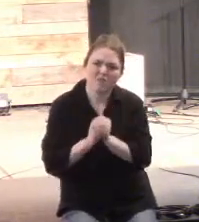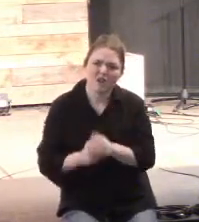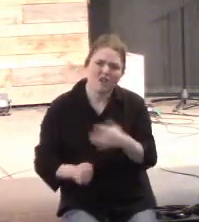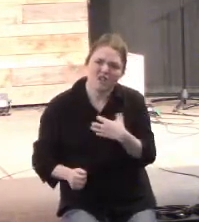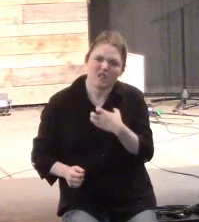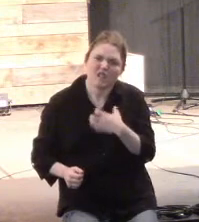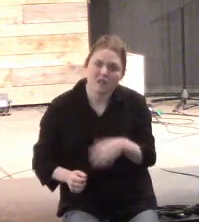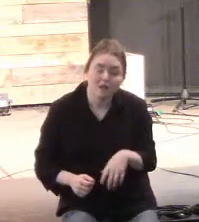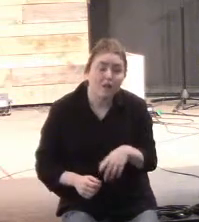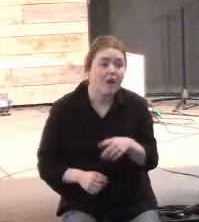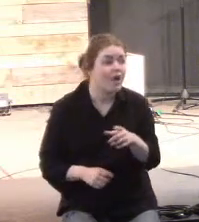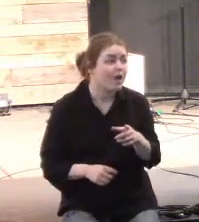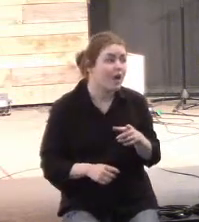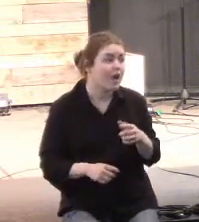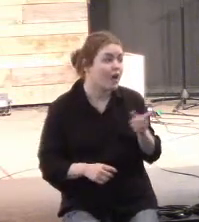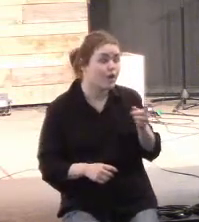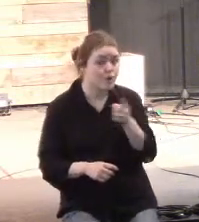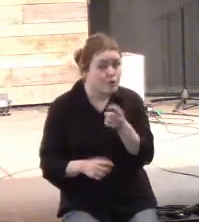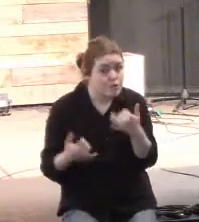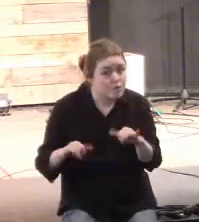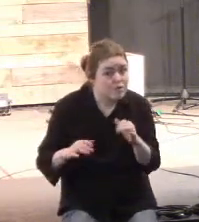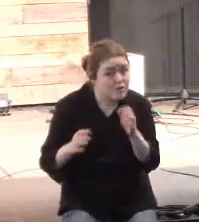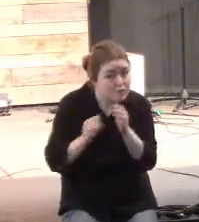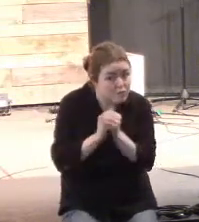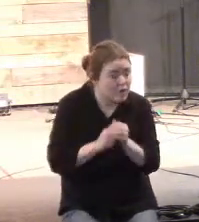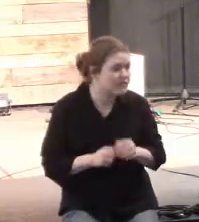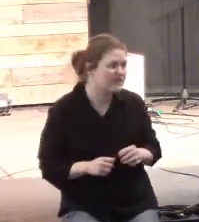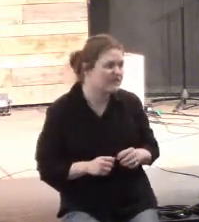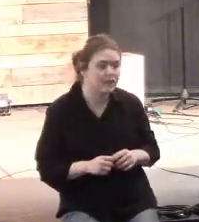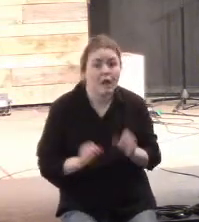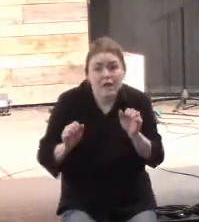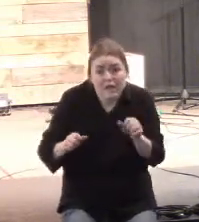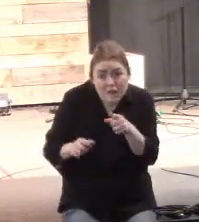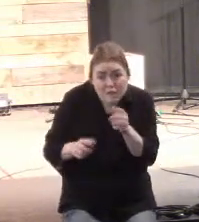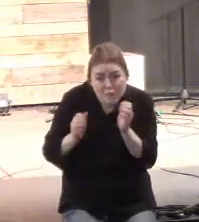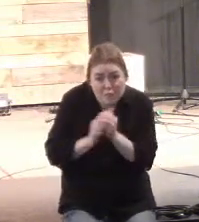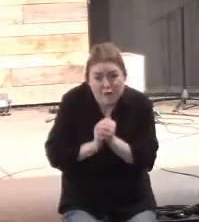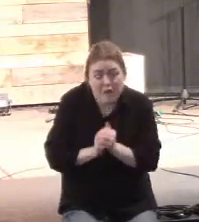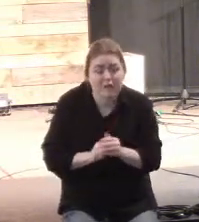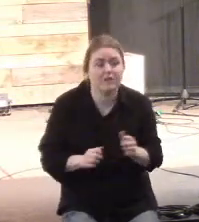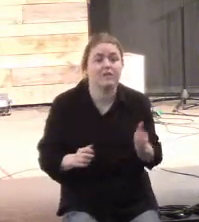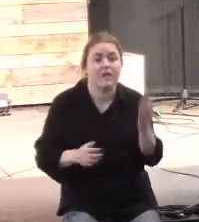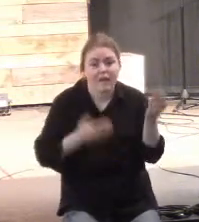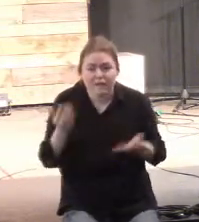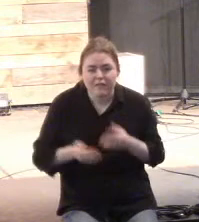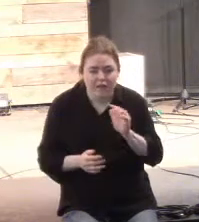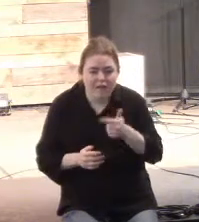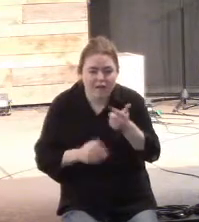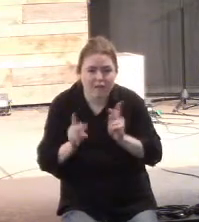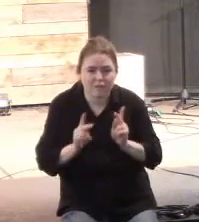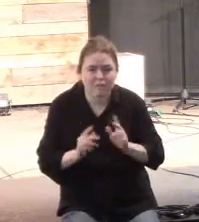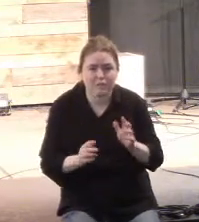Are you still praying for me? No, can you pray with me? Invite others to pray.